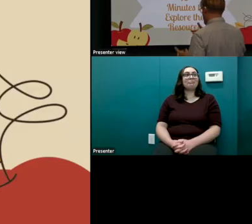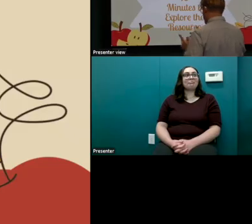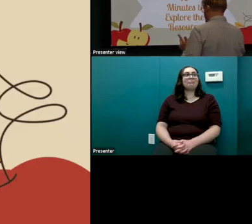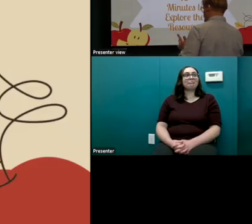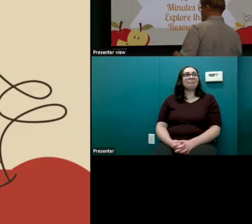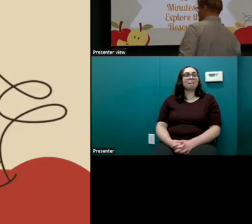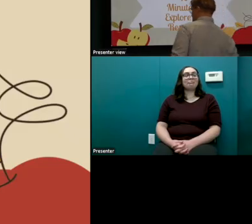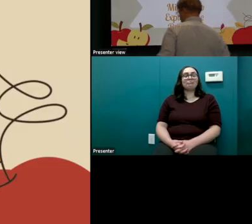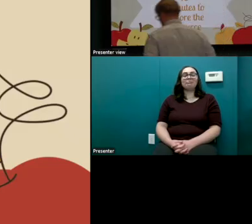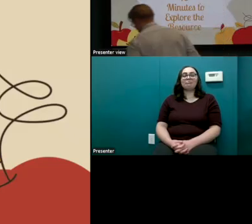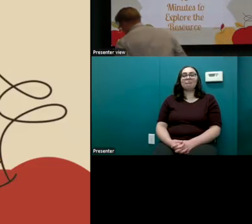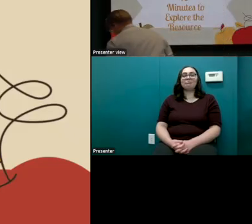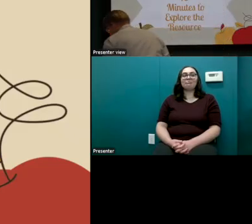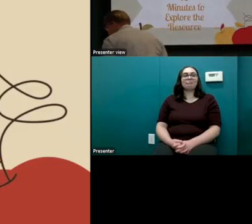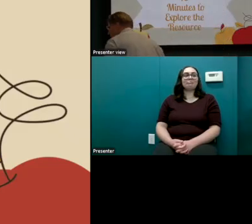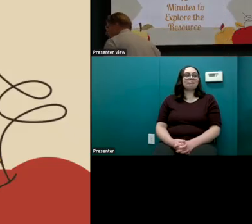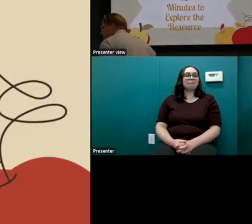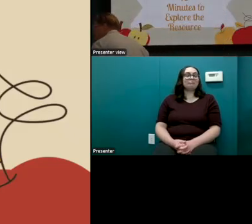21 on.